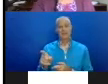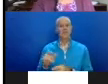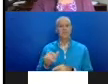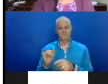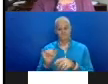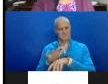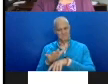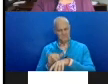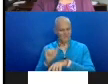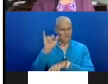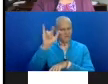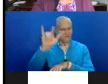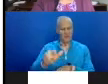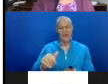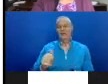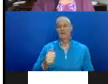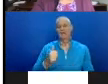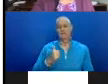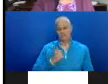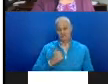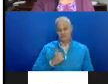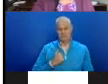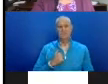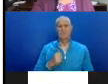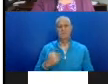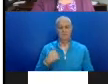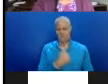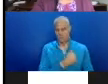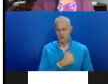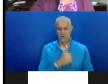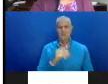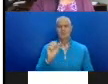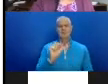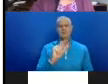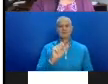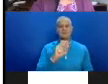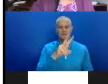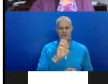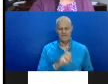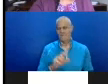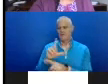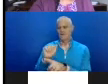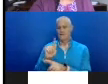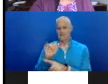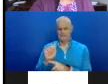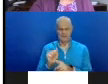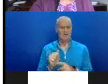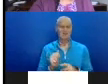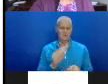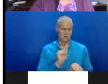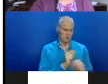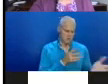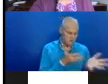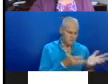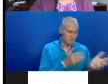to Toronto a number of times, and I worked with, so his name was Steve and she's a Tia, and I worked with Steve numerous times and